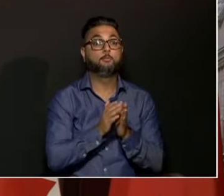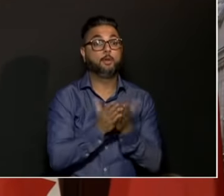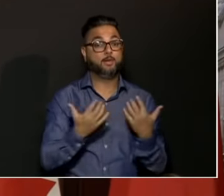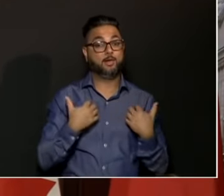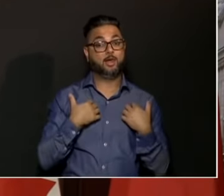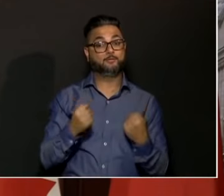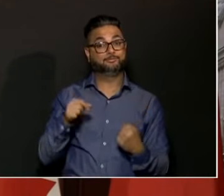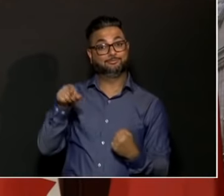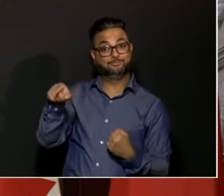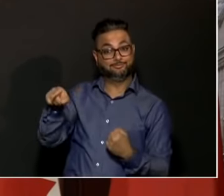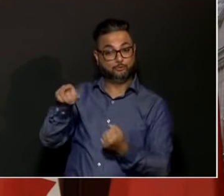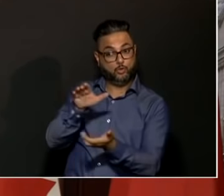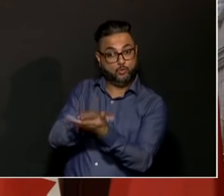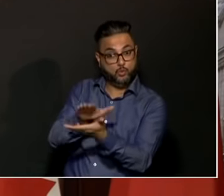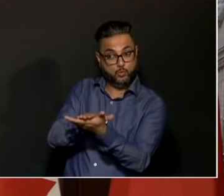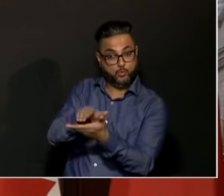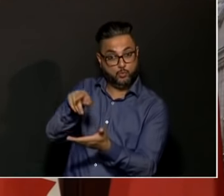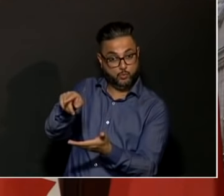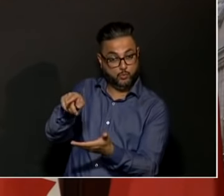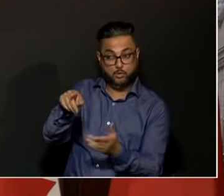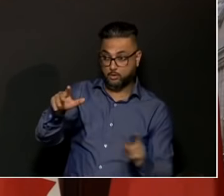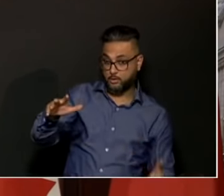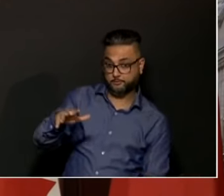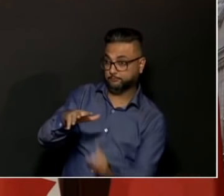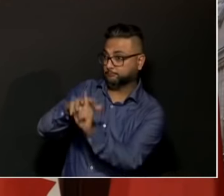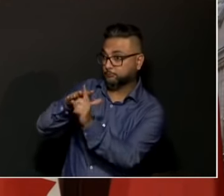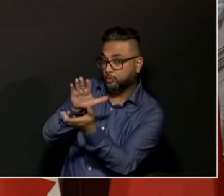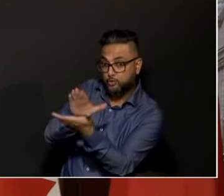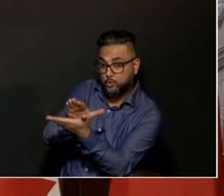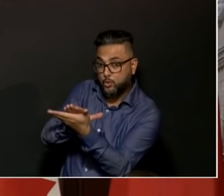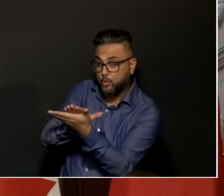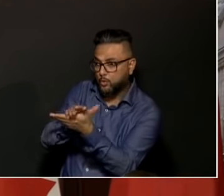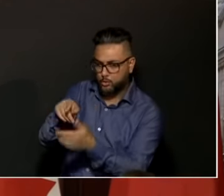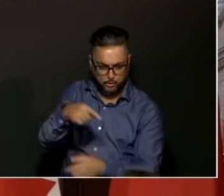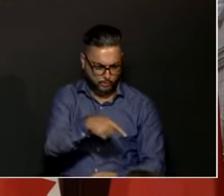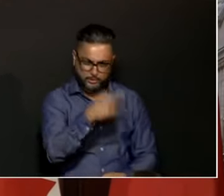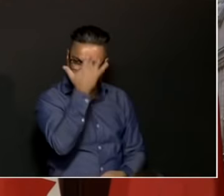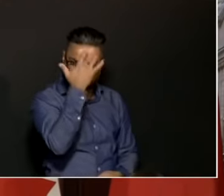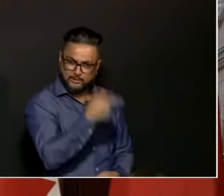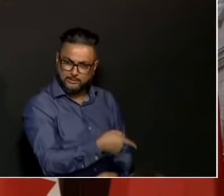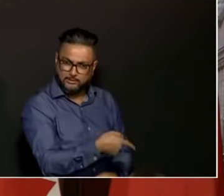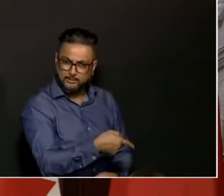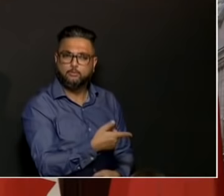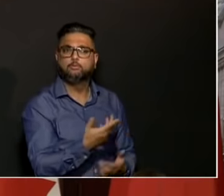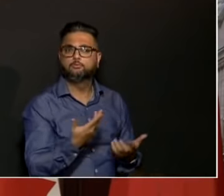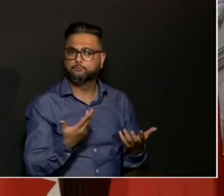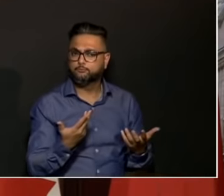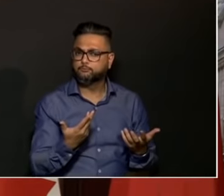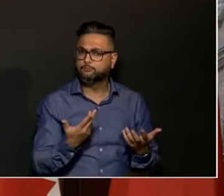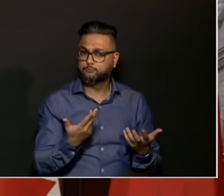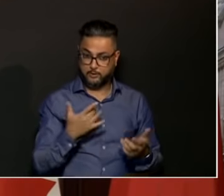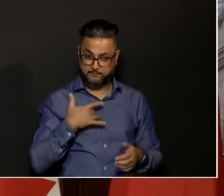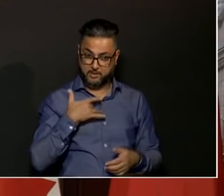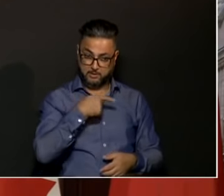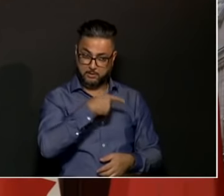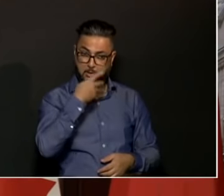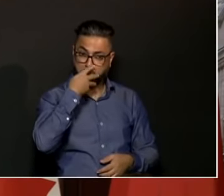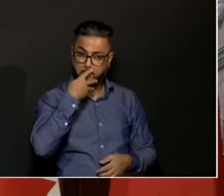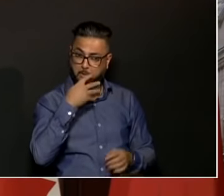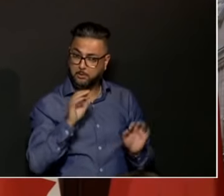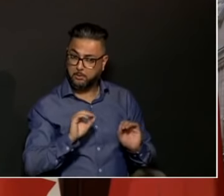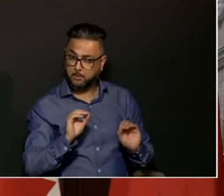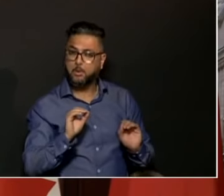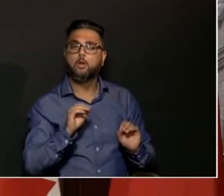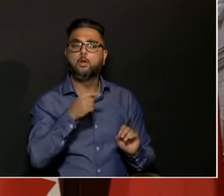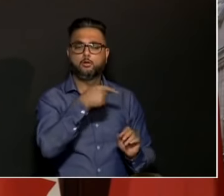the event that there is a child that shows up with some symptoms that may be more significant than simply a runny nose. But those nurses are going